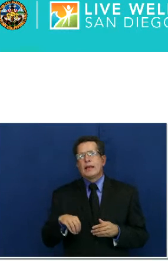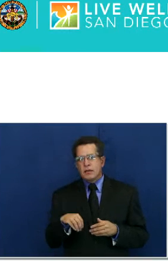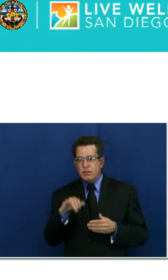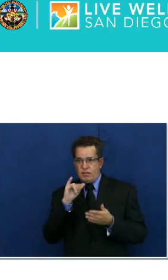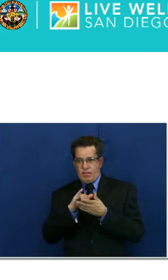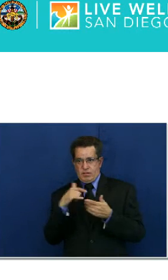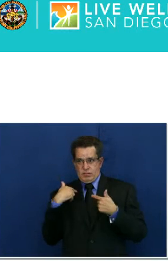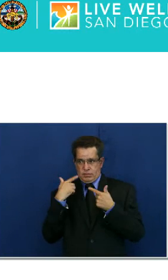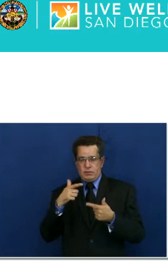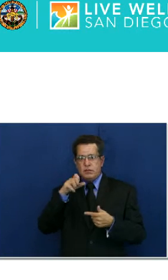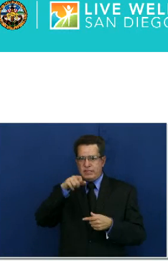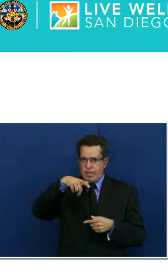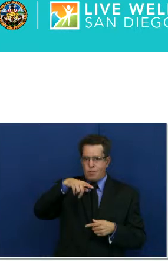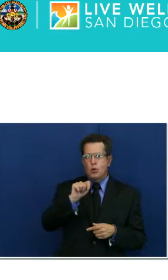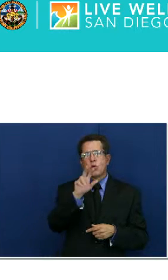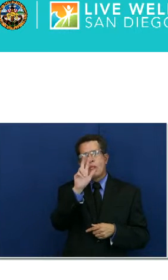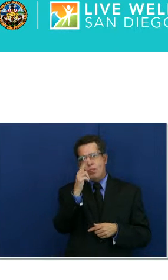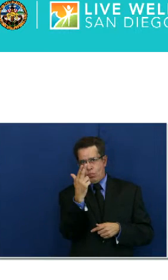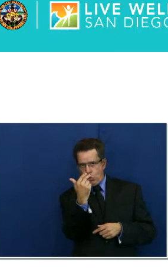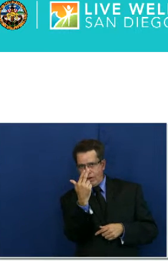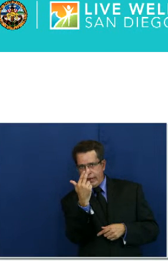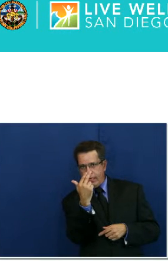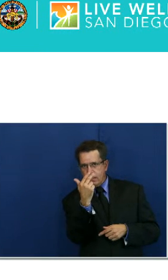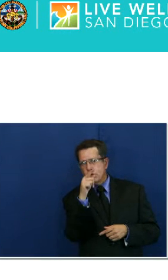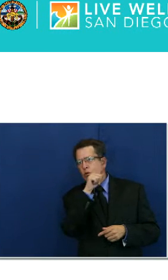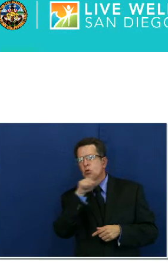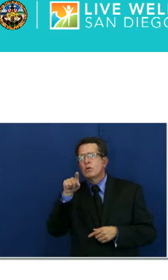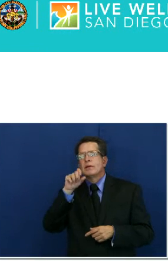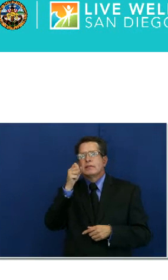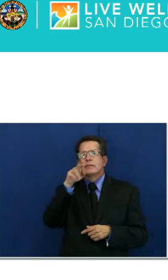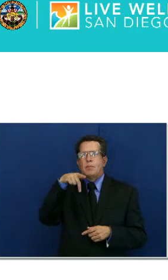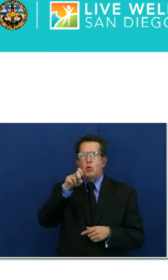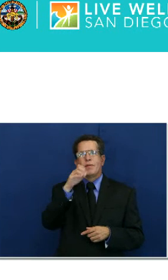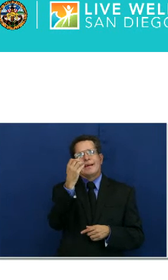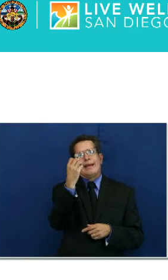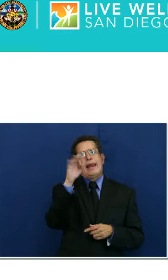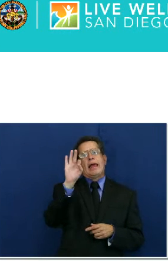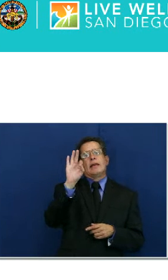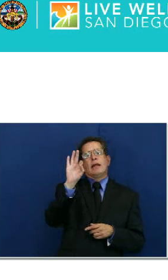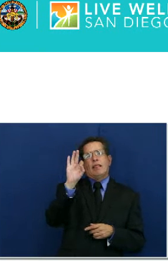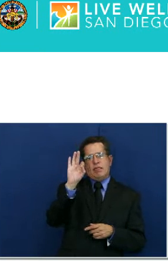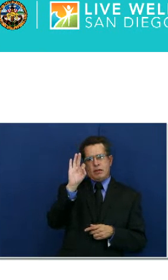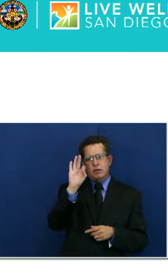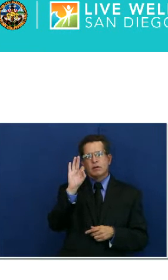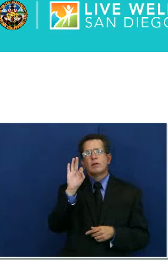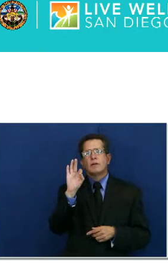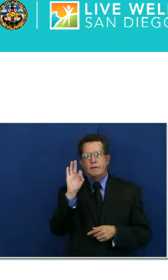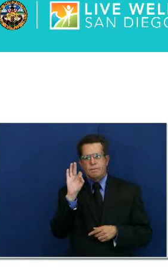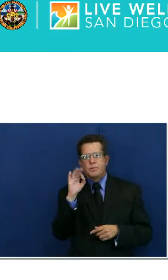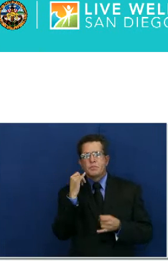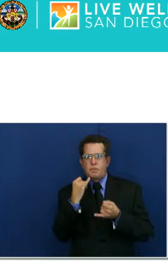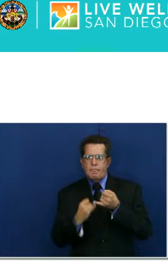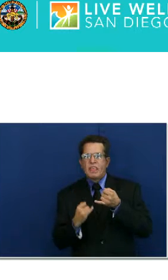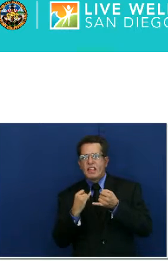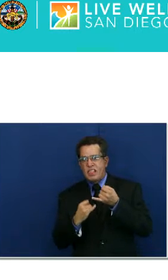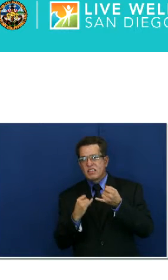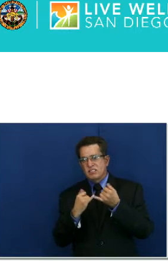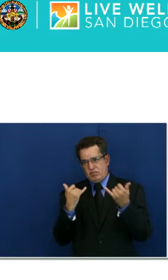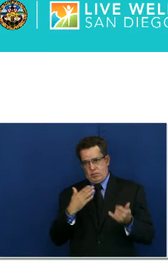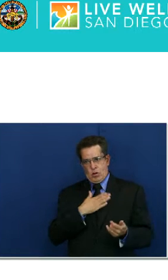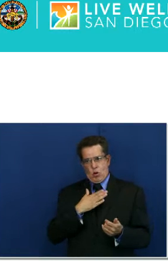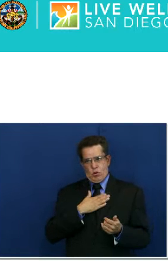September 13th through September 19th, San Diego County's new COVID-19 positive